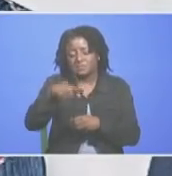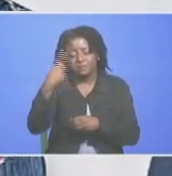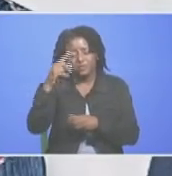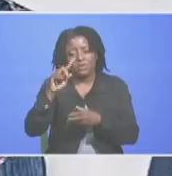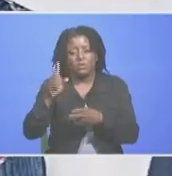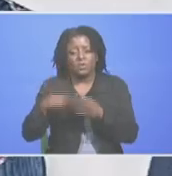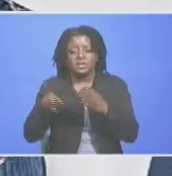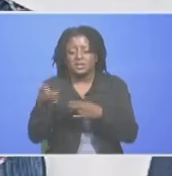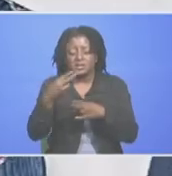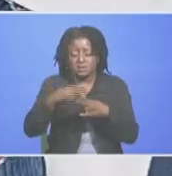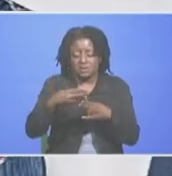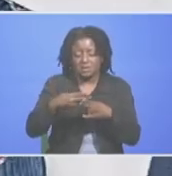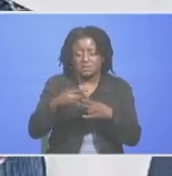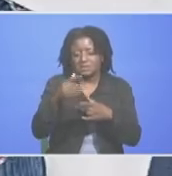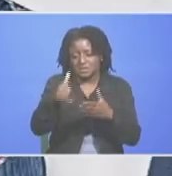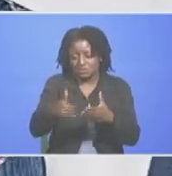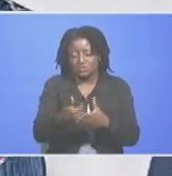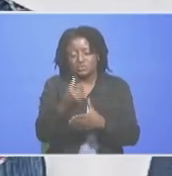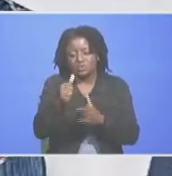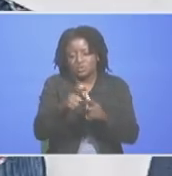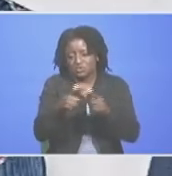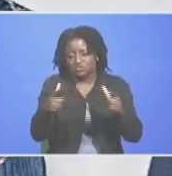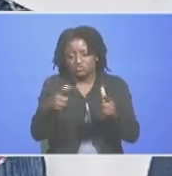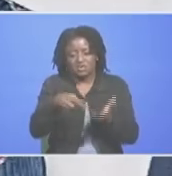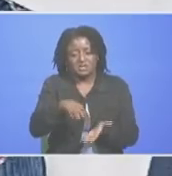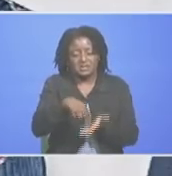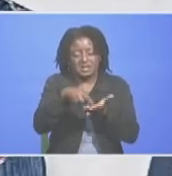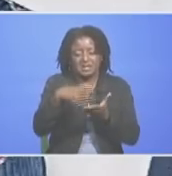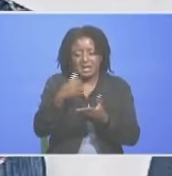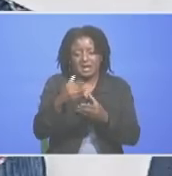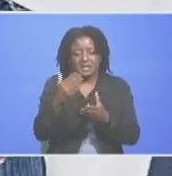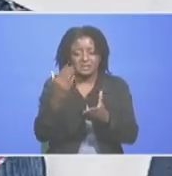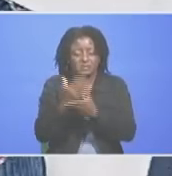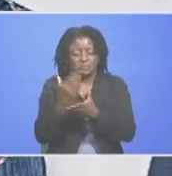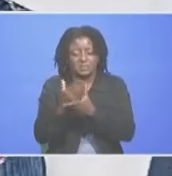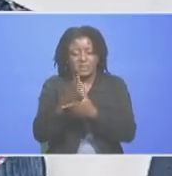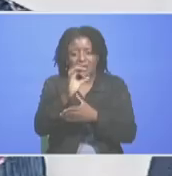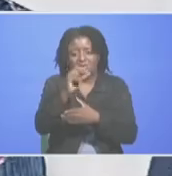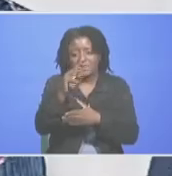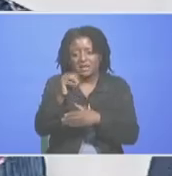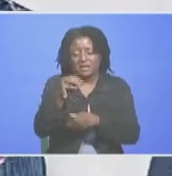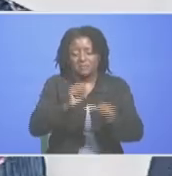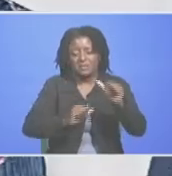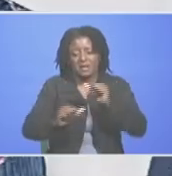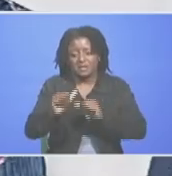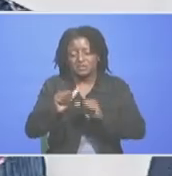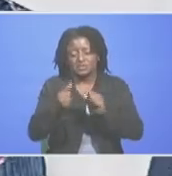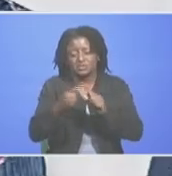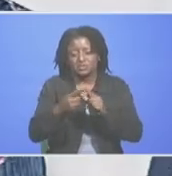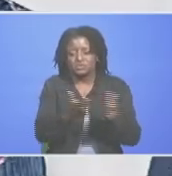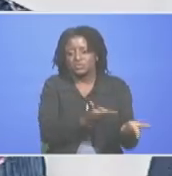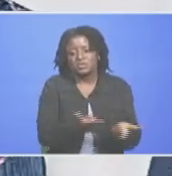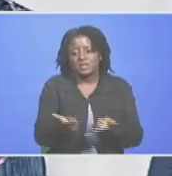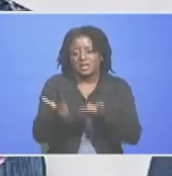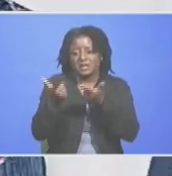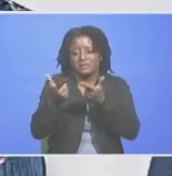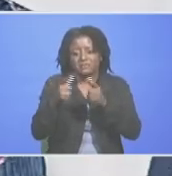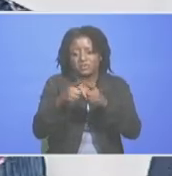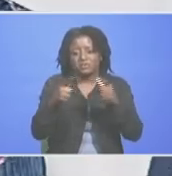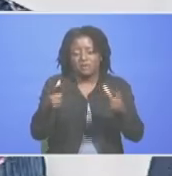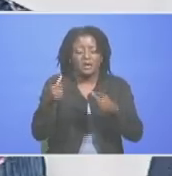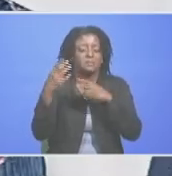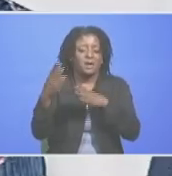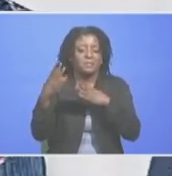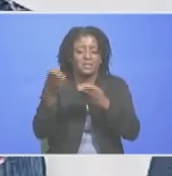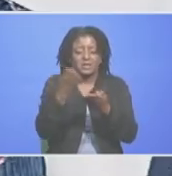calls their latest grandstanding and obstruction of the FNM steps to lift the Grand Bahama economy. This after the government's